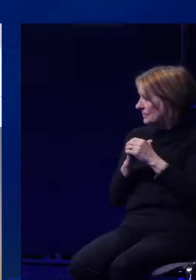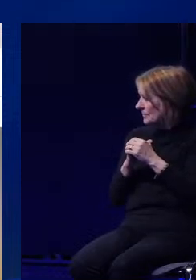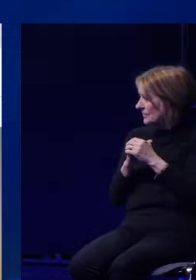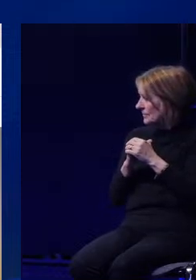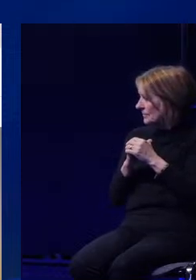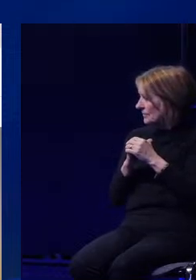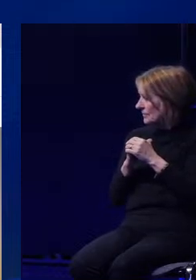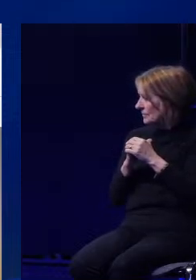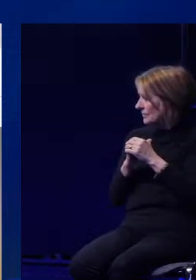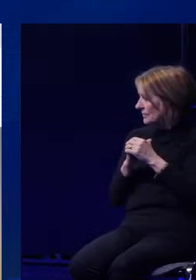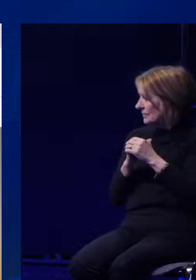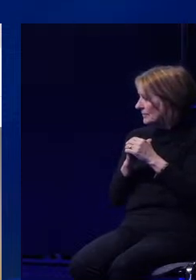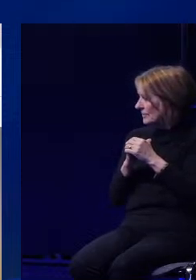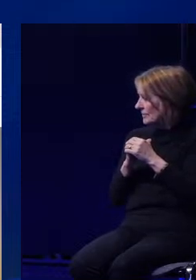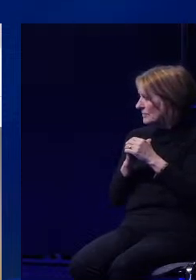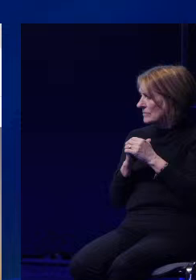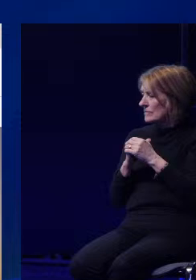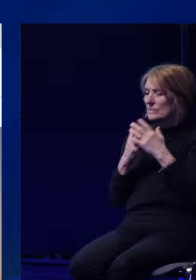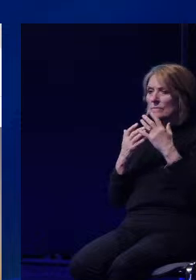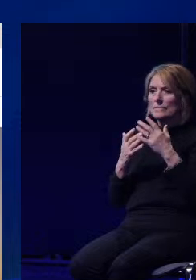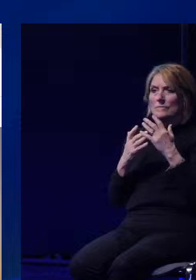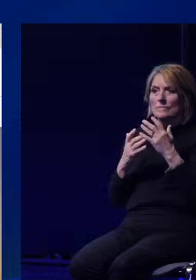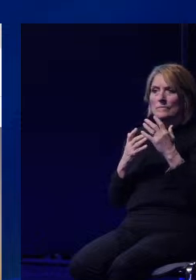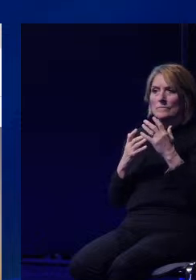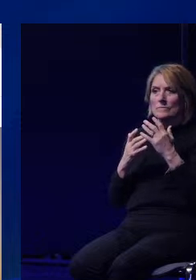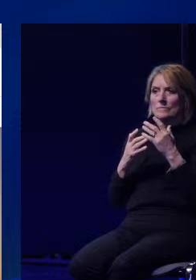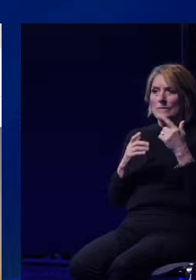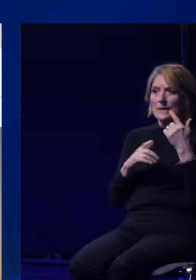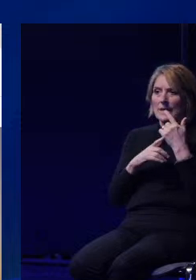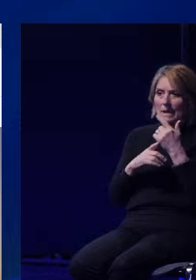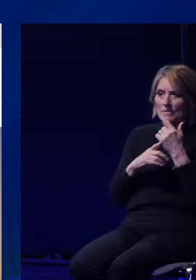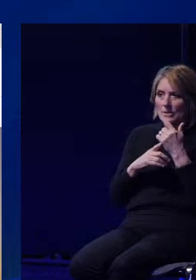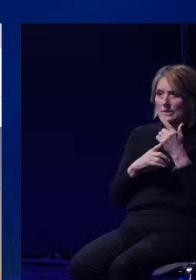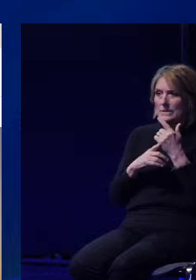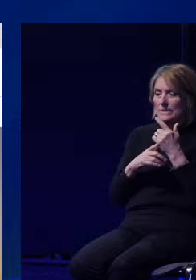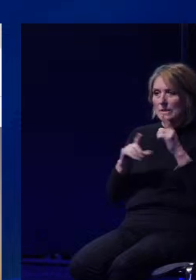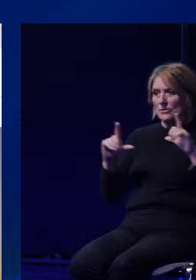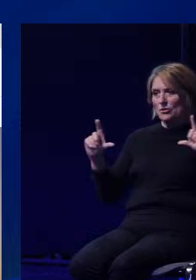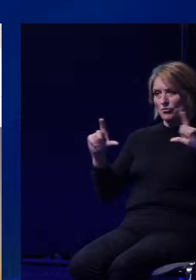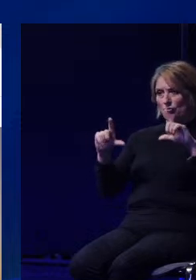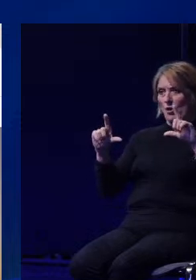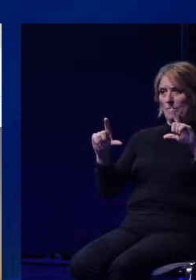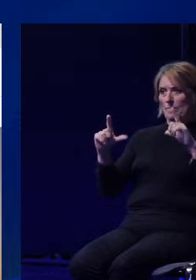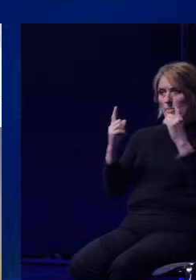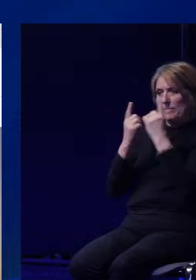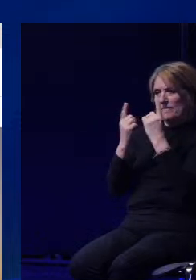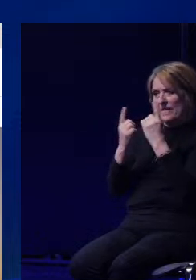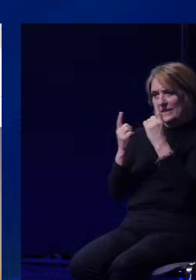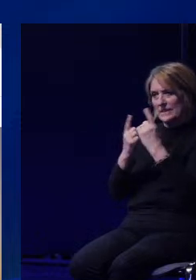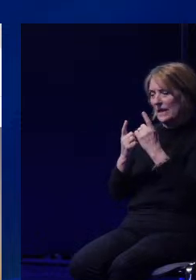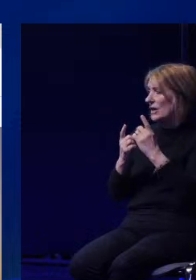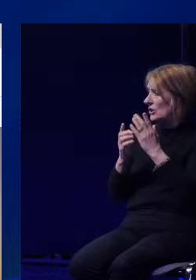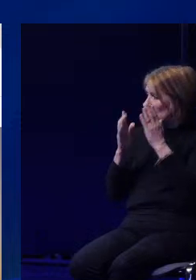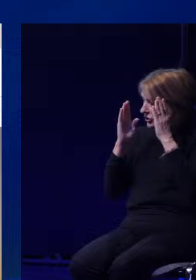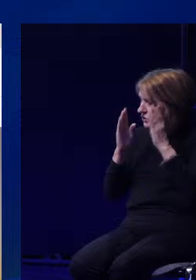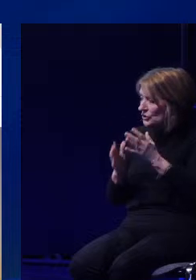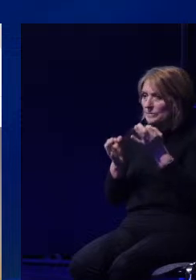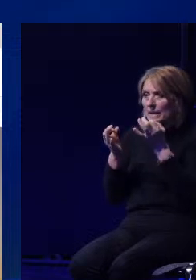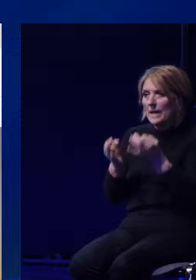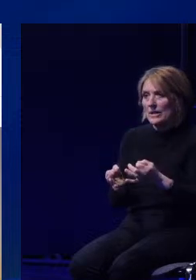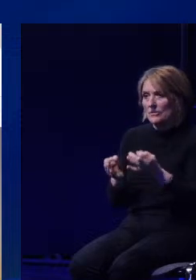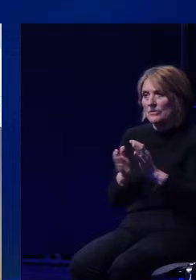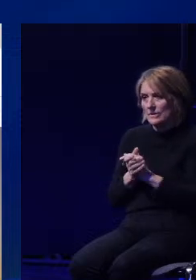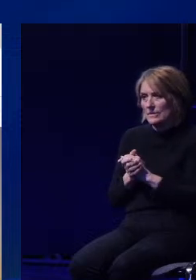simulation. Now, the cameras and the crop factor that you just saw here, they're meant to be fairly accurate. I'm never